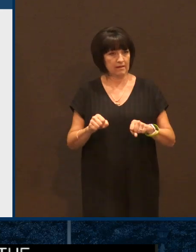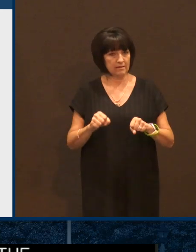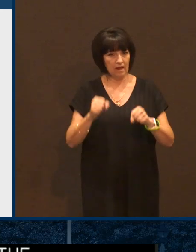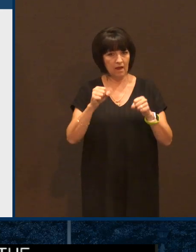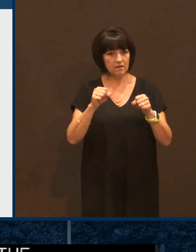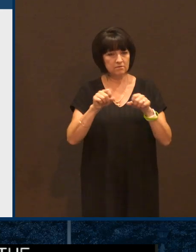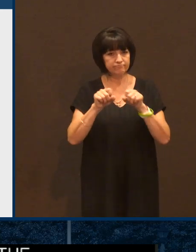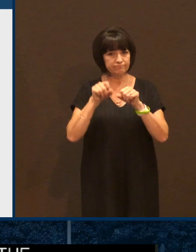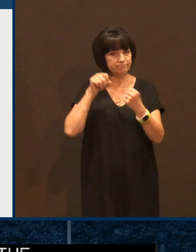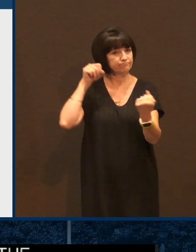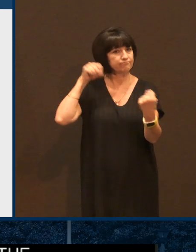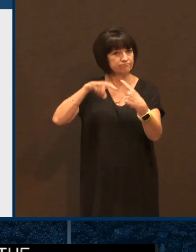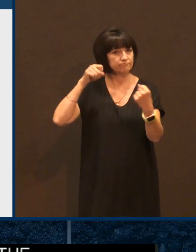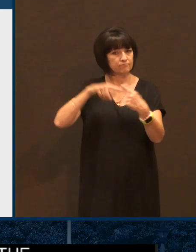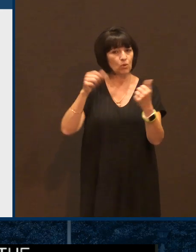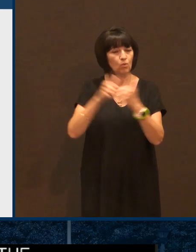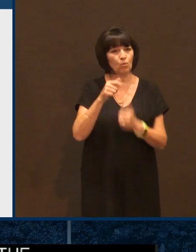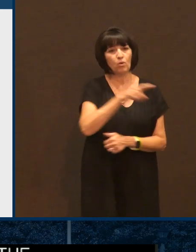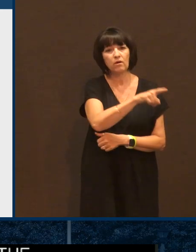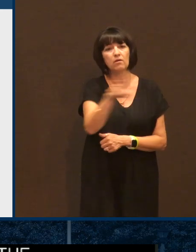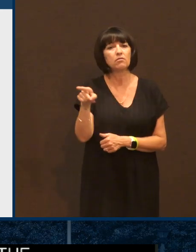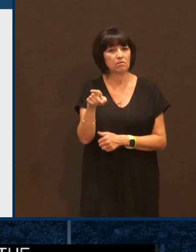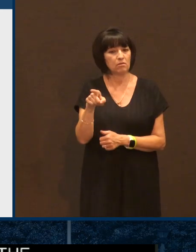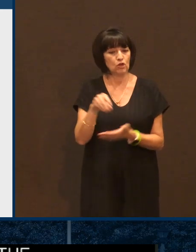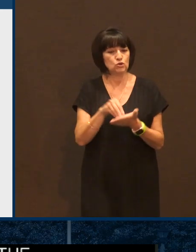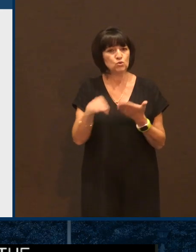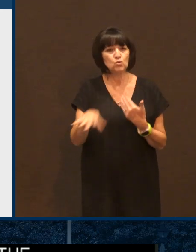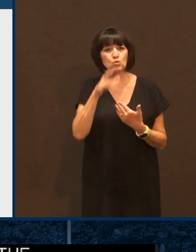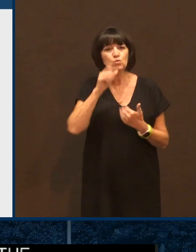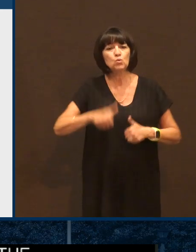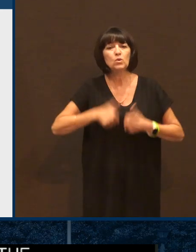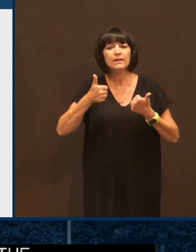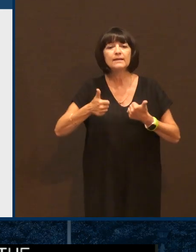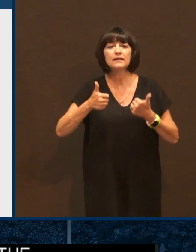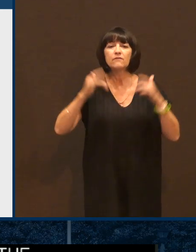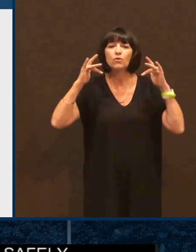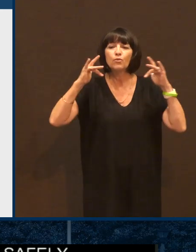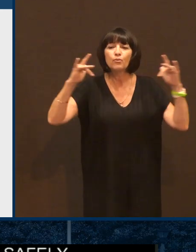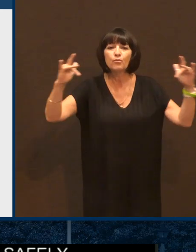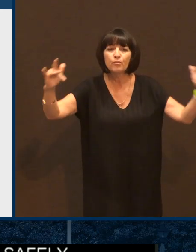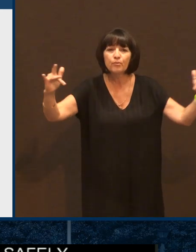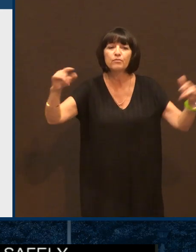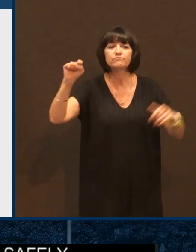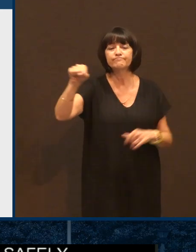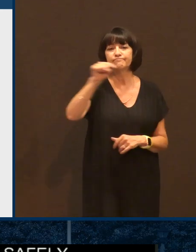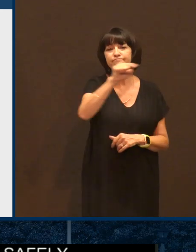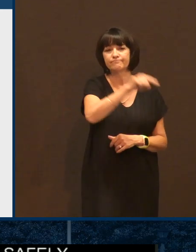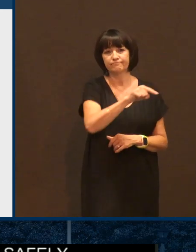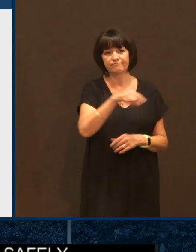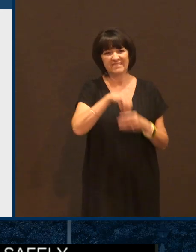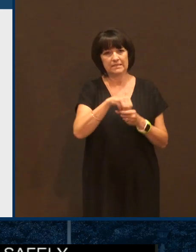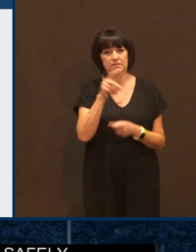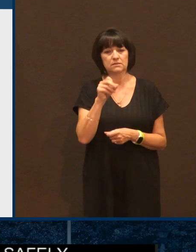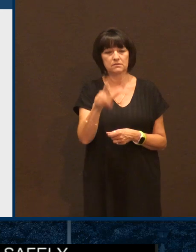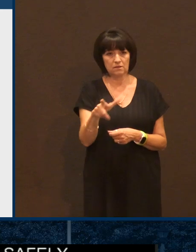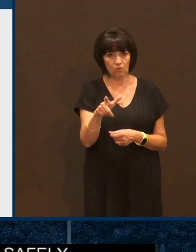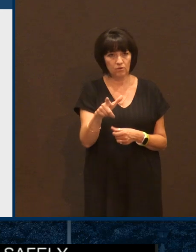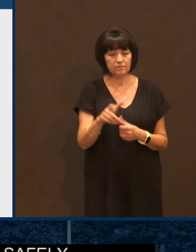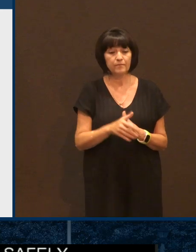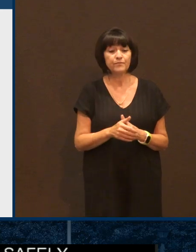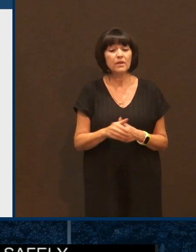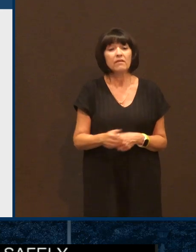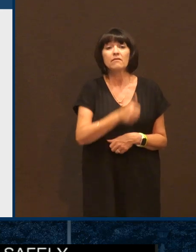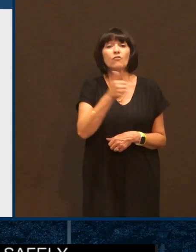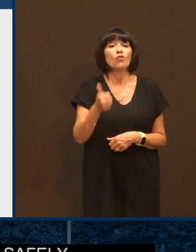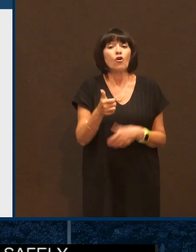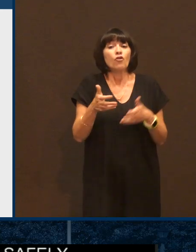that they're using them properly. And $3 million is going to expand what we have grown to call our opportunity funding in the